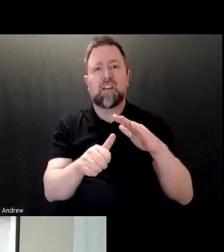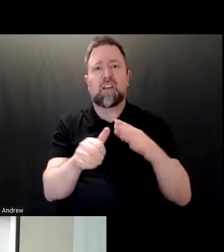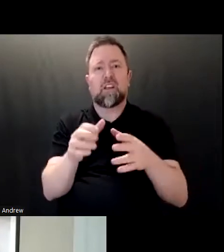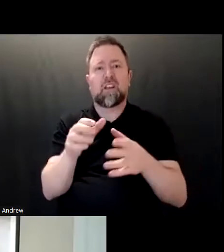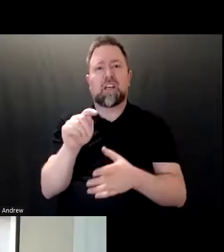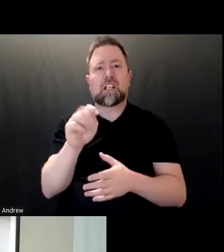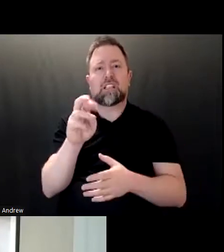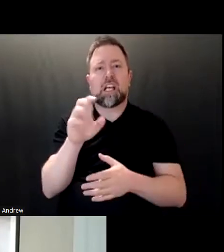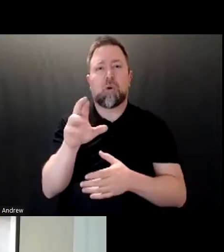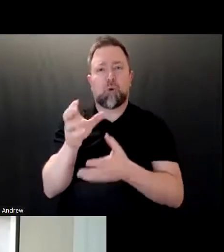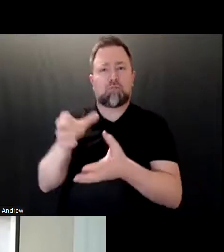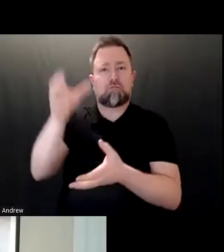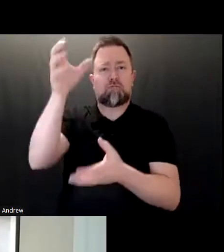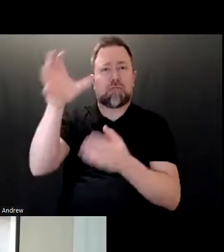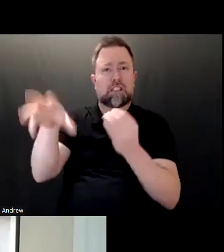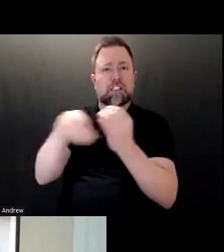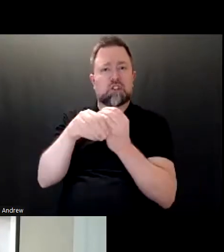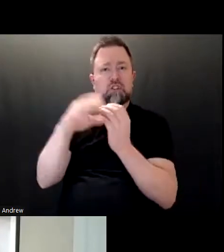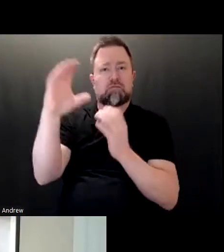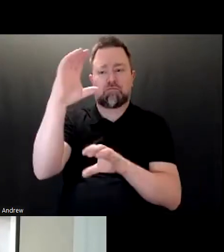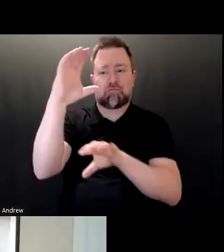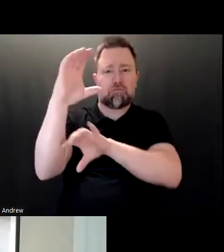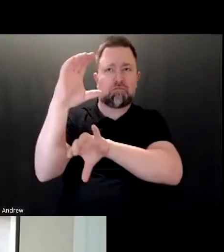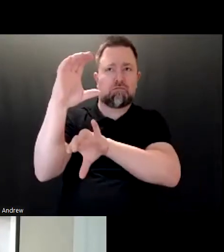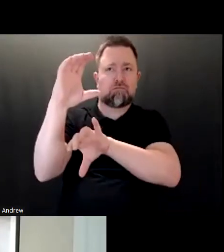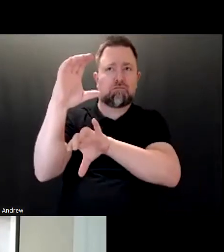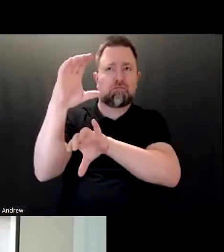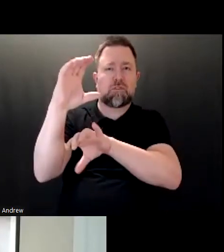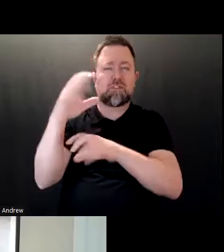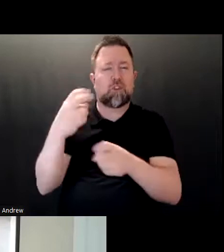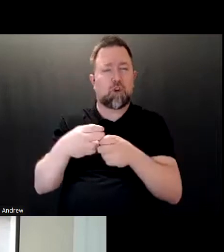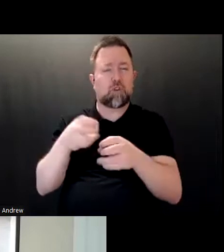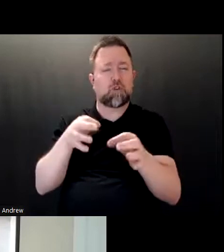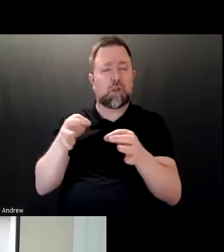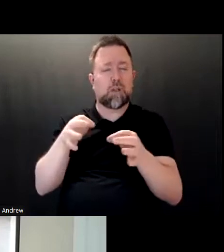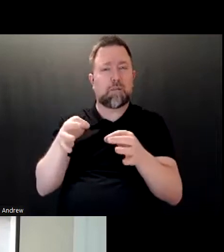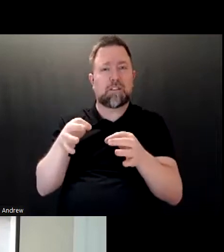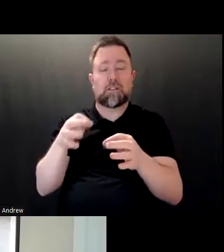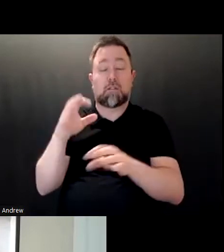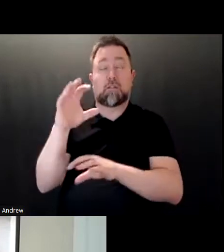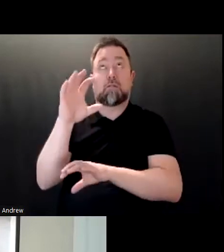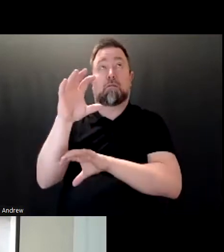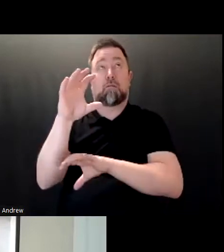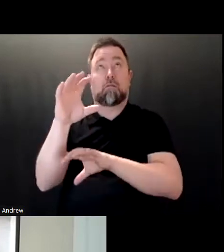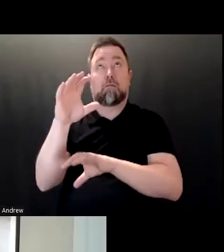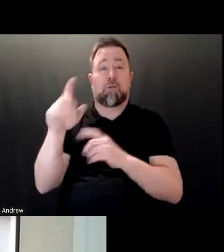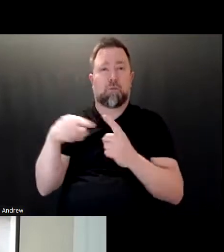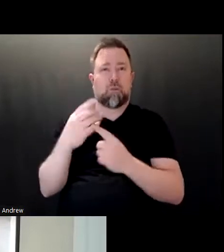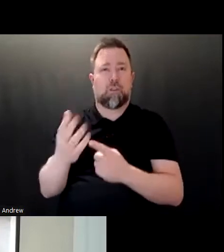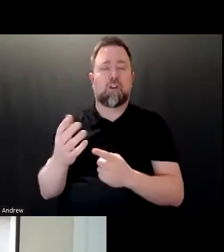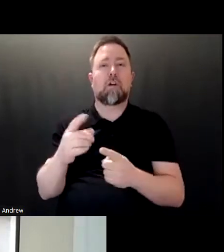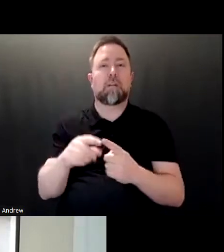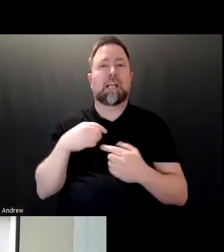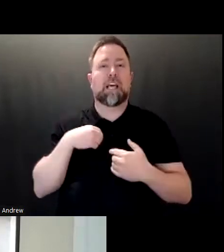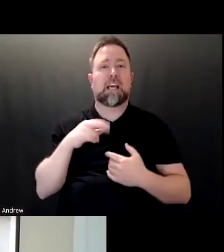like when hopefully we are able to go through a capital campaign process and add new